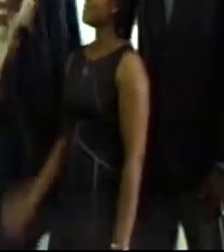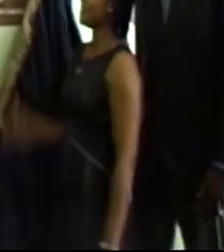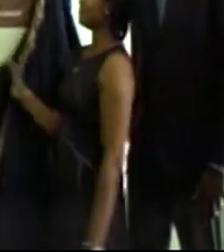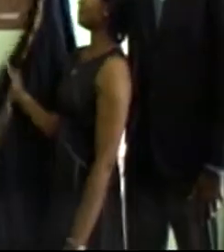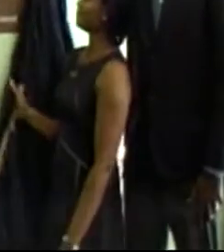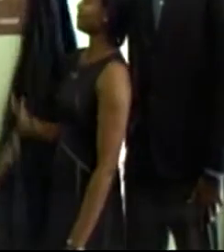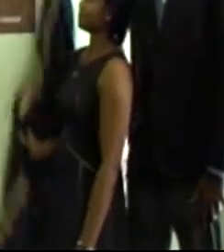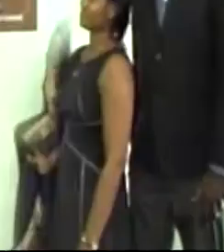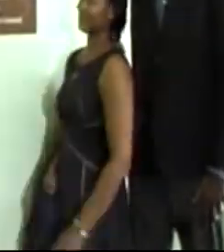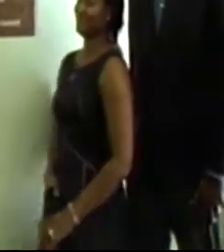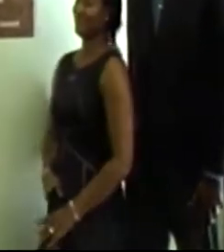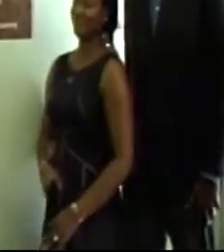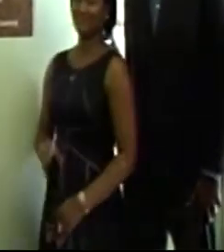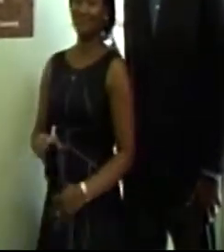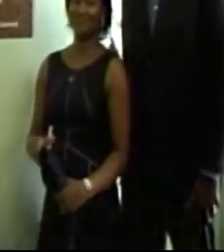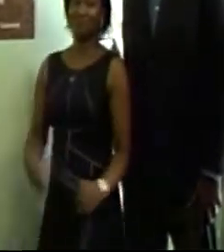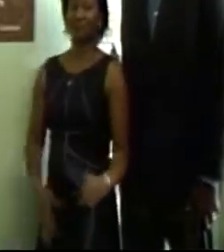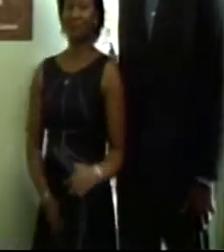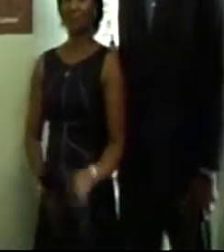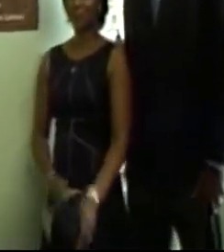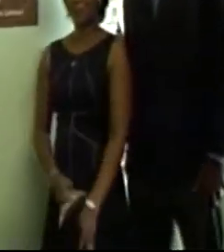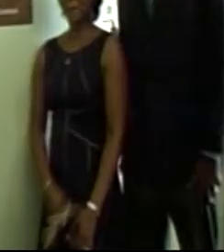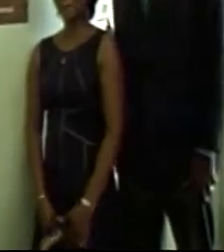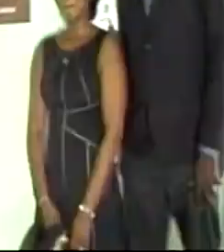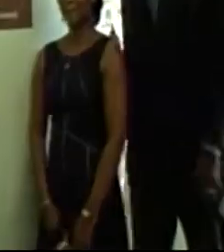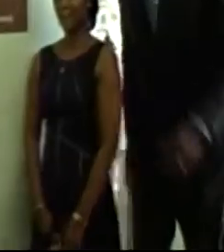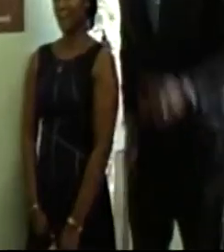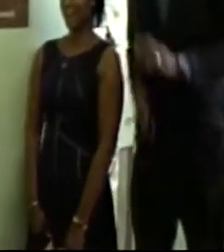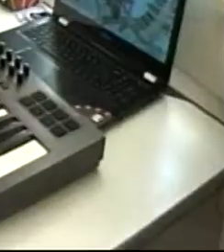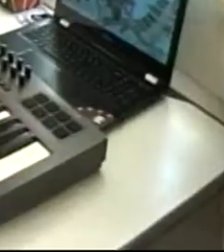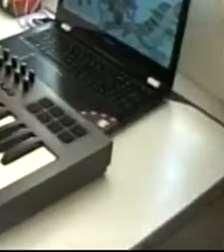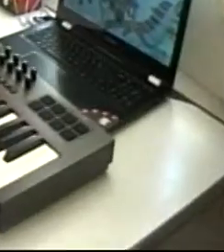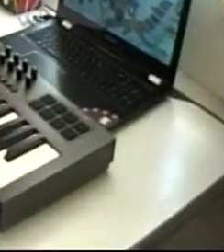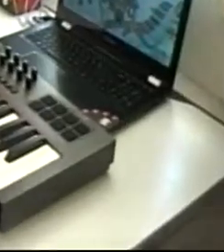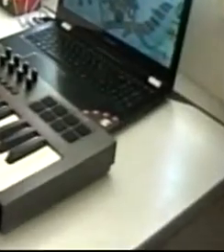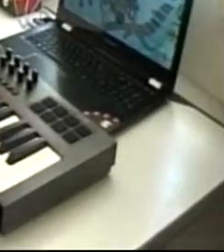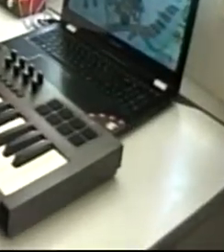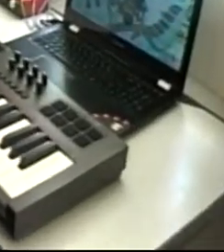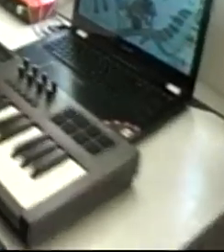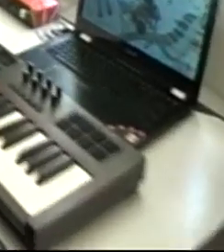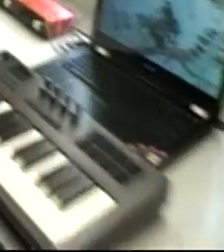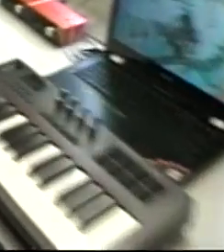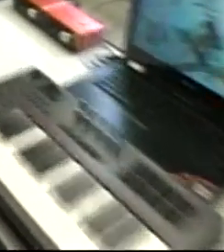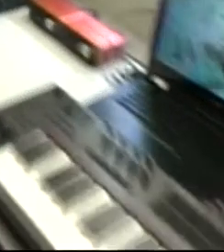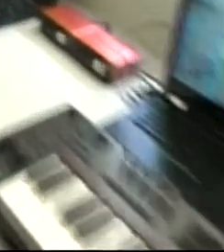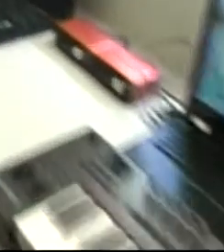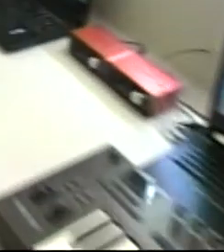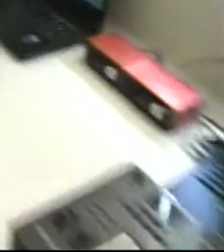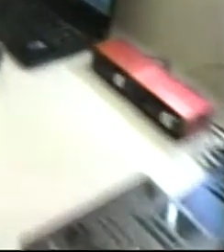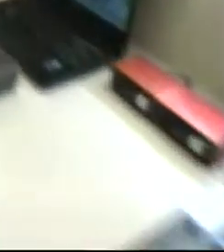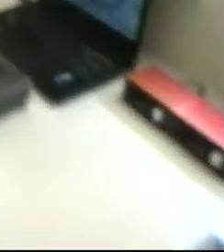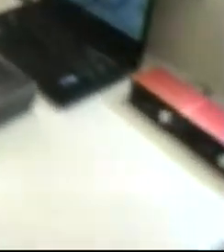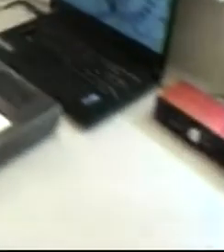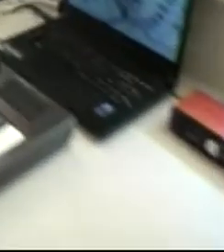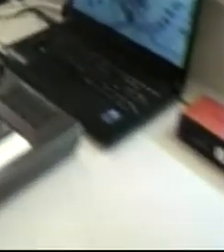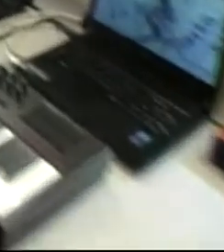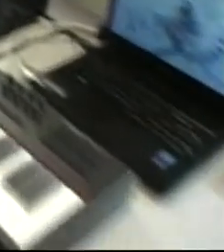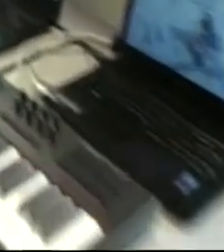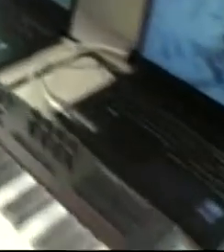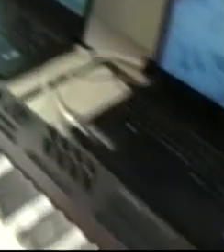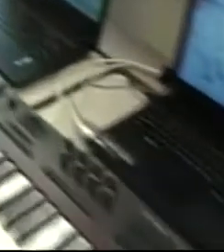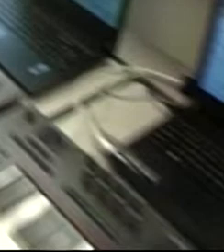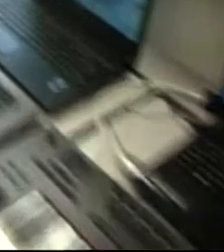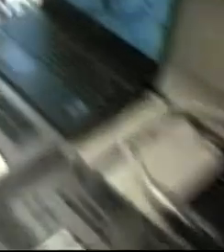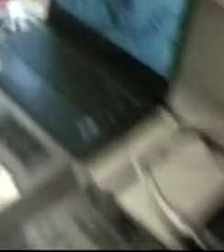digital stations, each comprising of a laptop, keyboard, audio interface, and the relevant sequences and notation